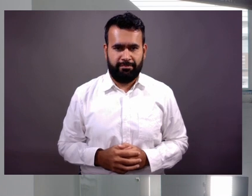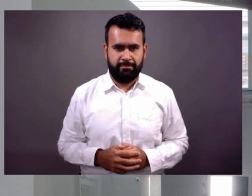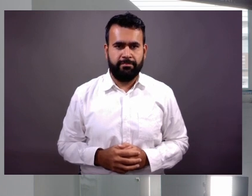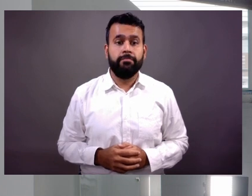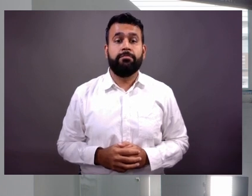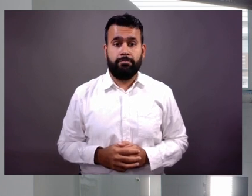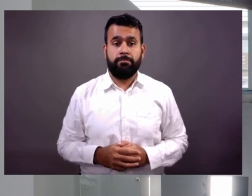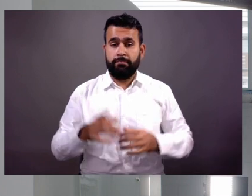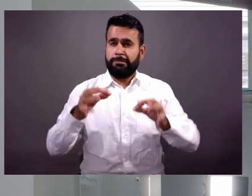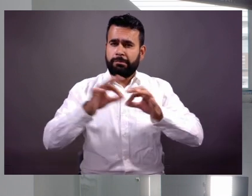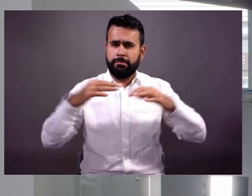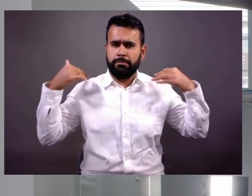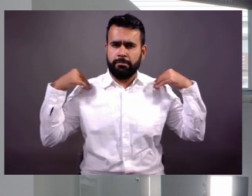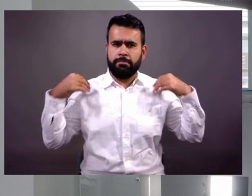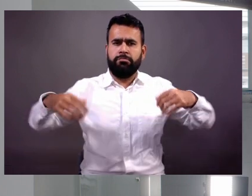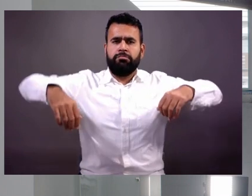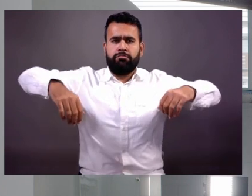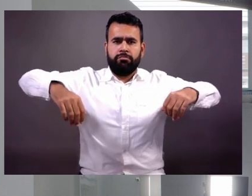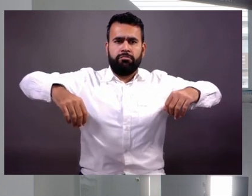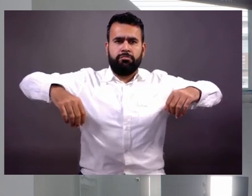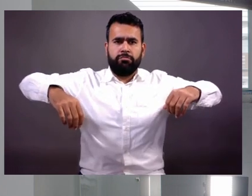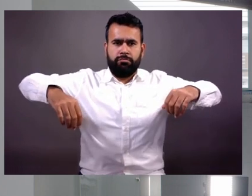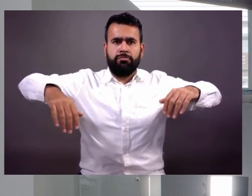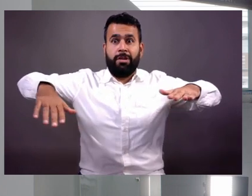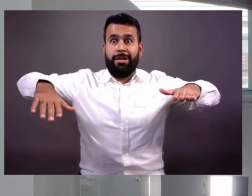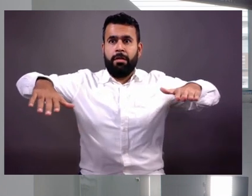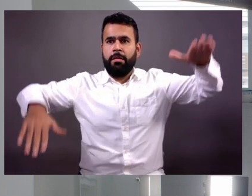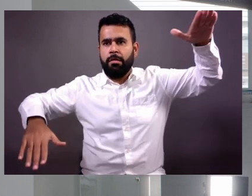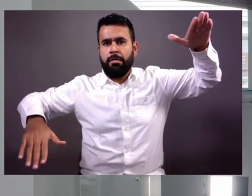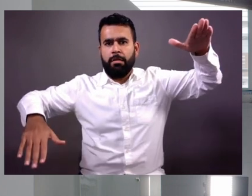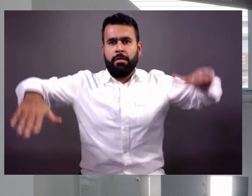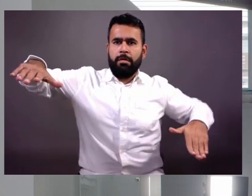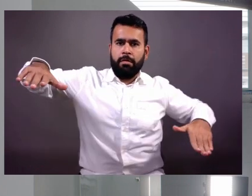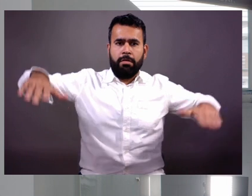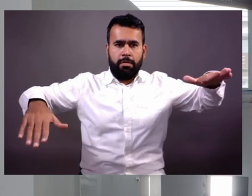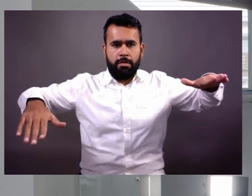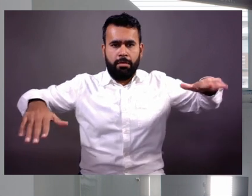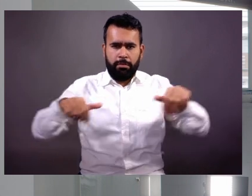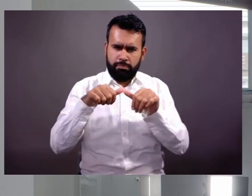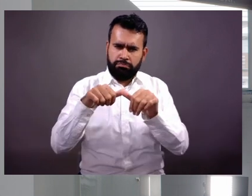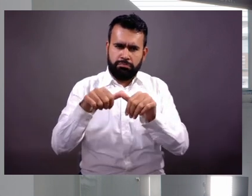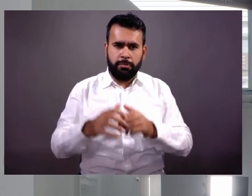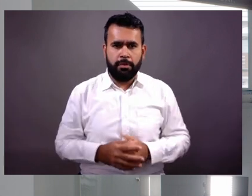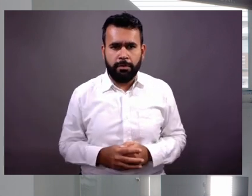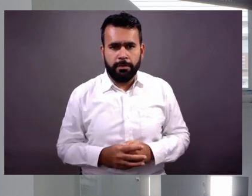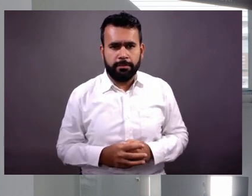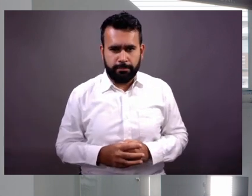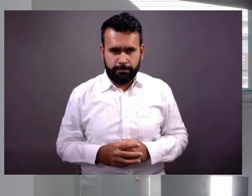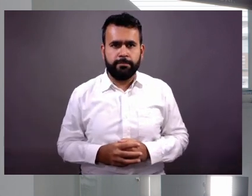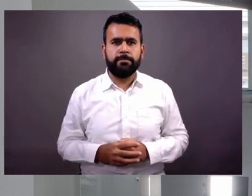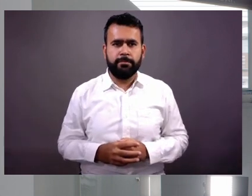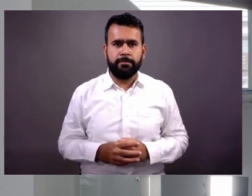So from here, if my arms are out like this, I'm gonna do what I call a prep. So I'm gonna start out here. Nothing's happening with my head or my hips